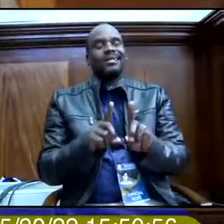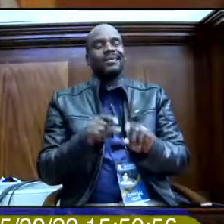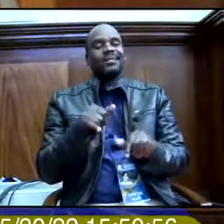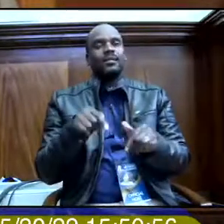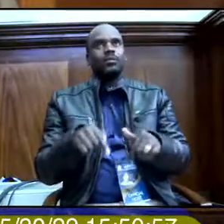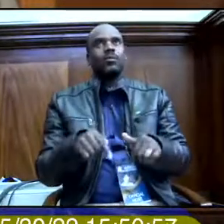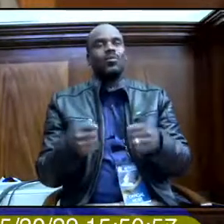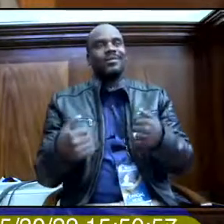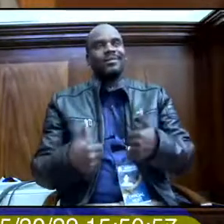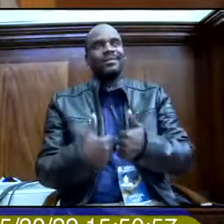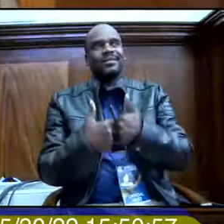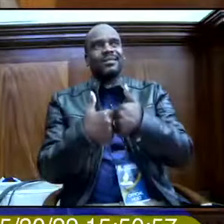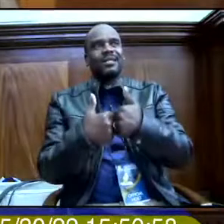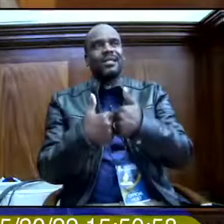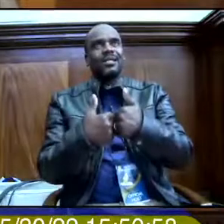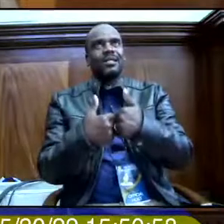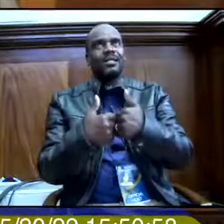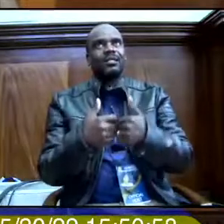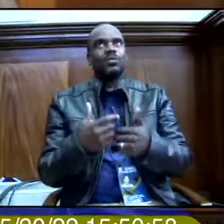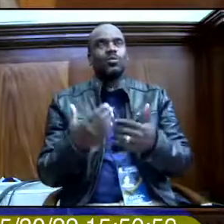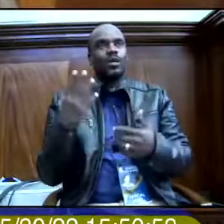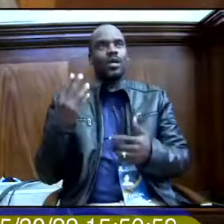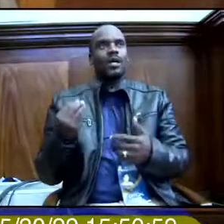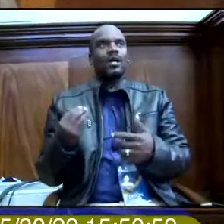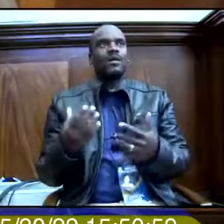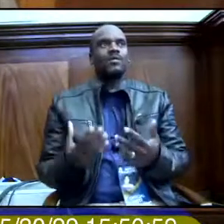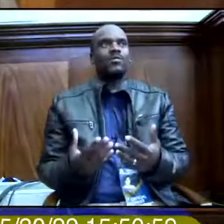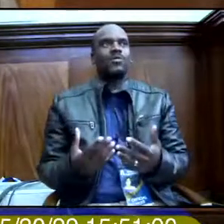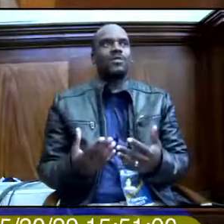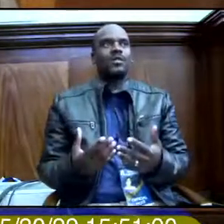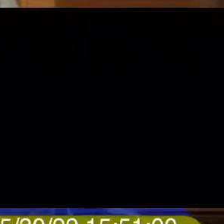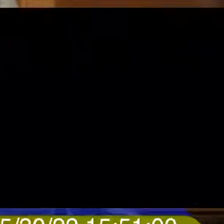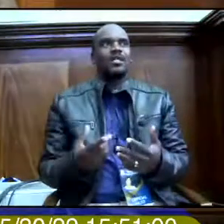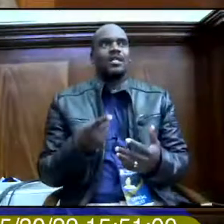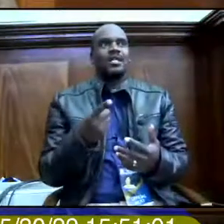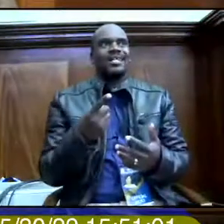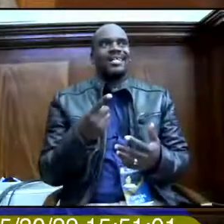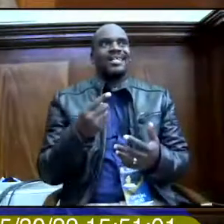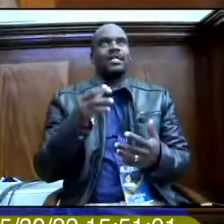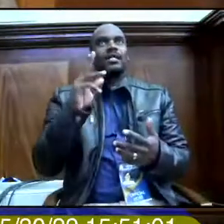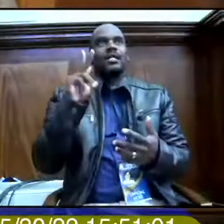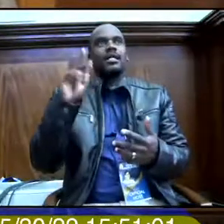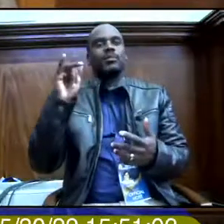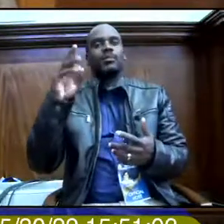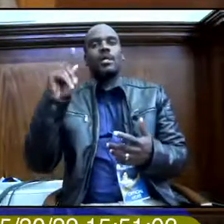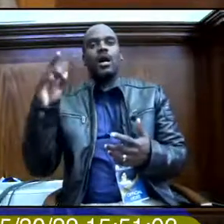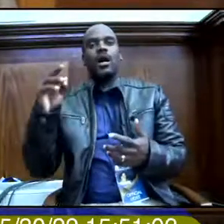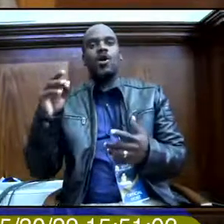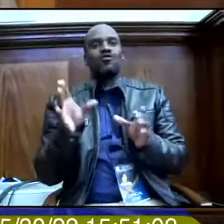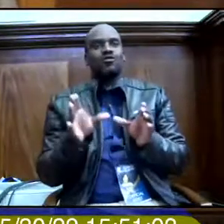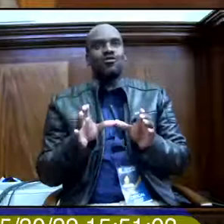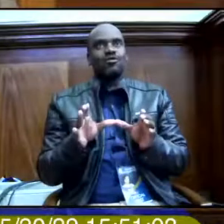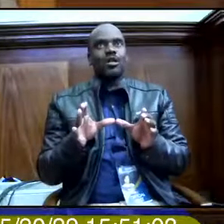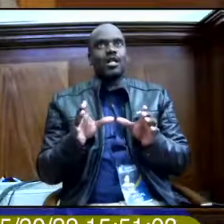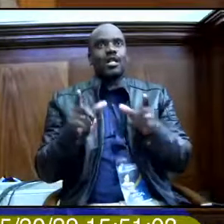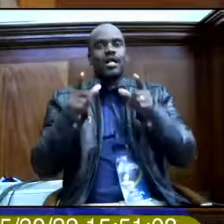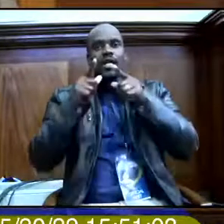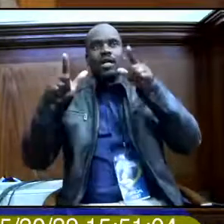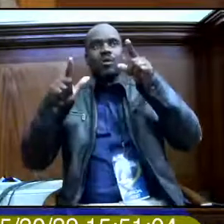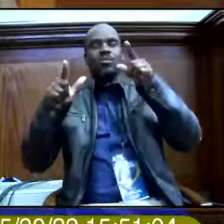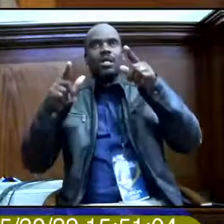madam speakers we know that honorable makalo mohale embarked on a clampdown campaign sometime last year in